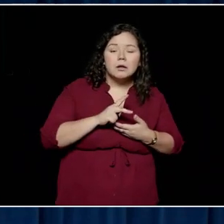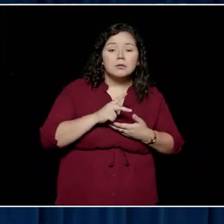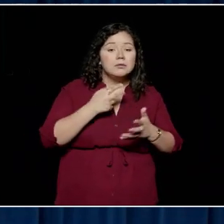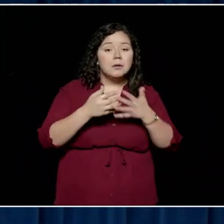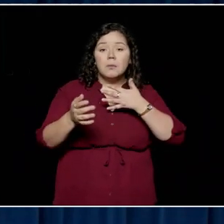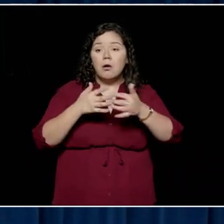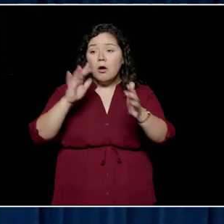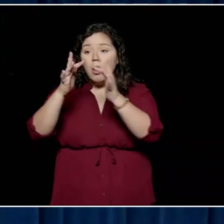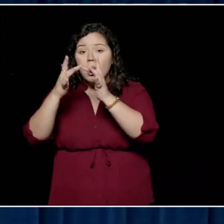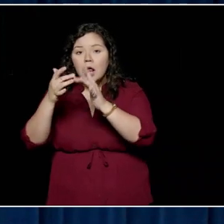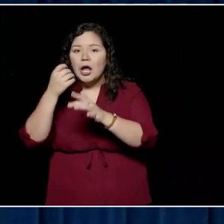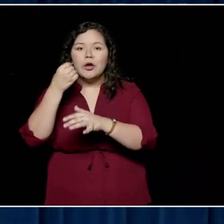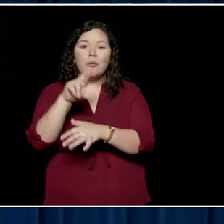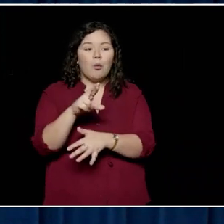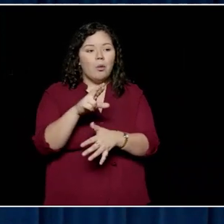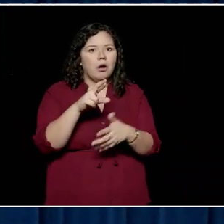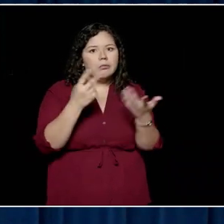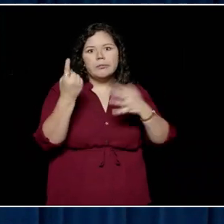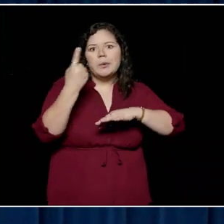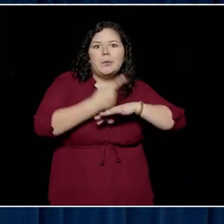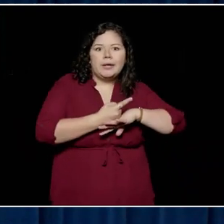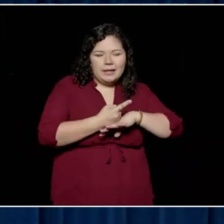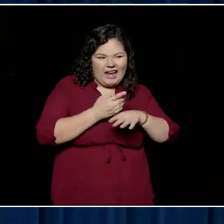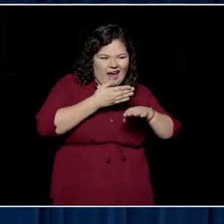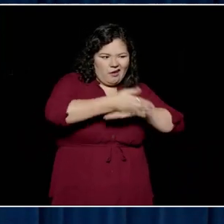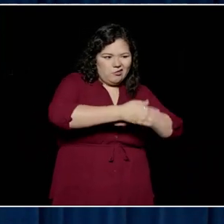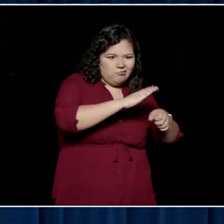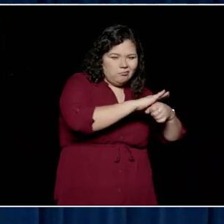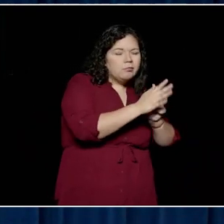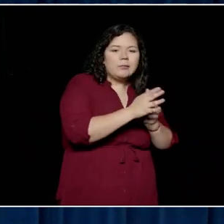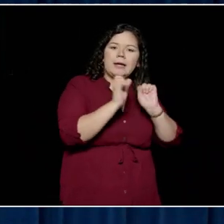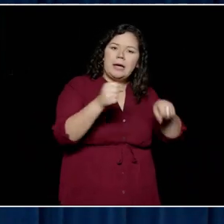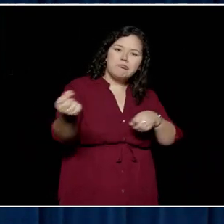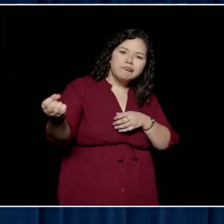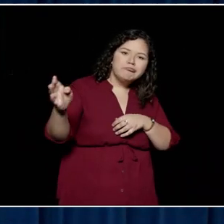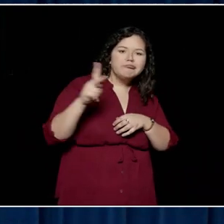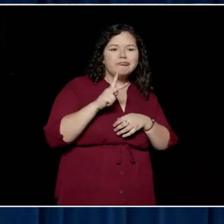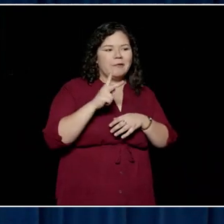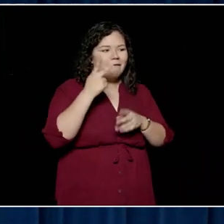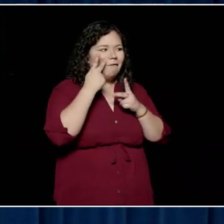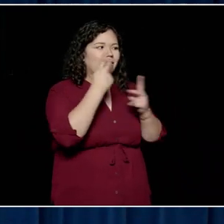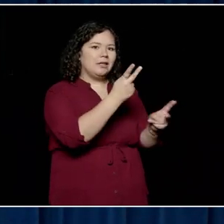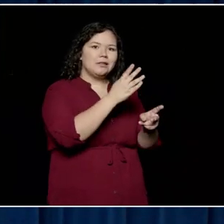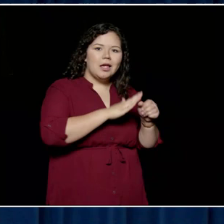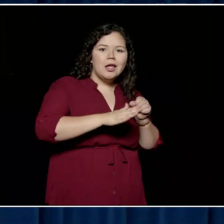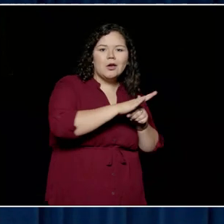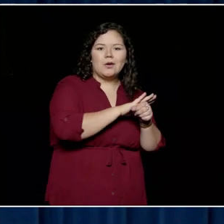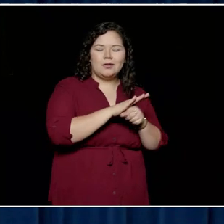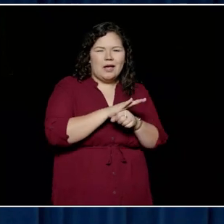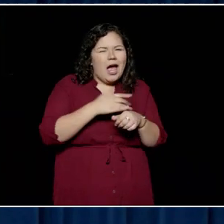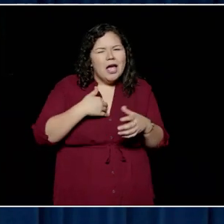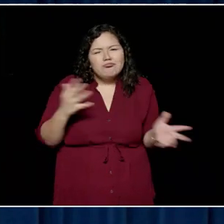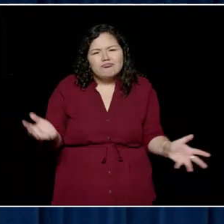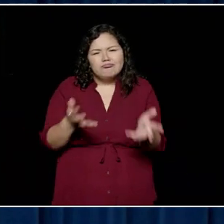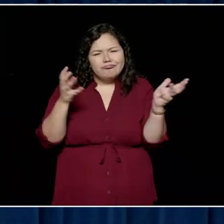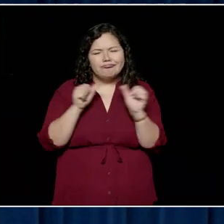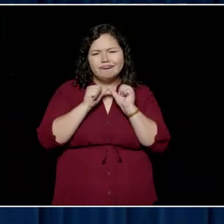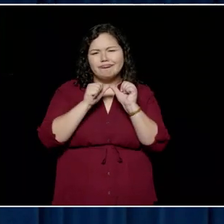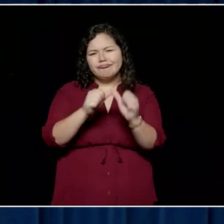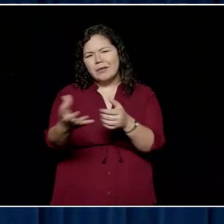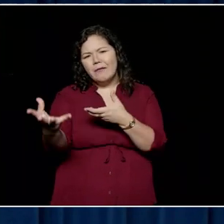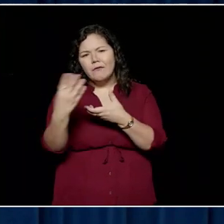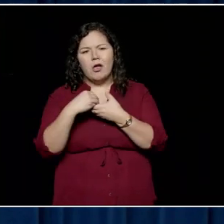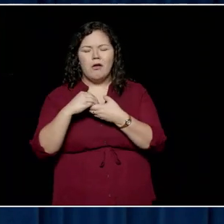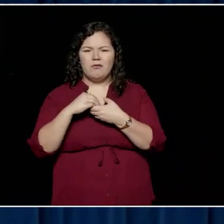back, whether online or eventually in person, to take a course or two. And I do encourage you to stay involved and